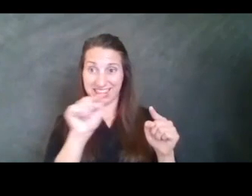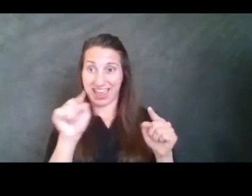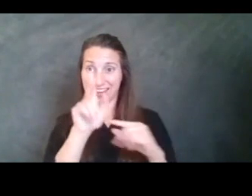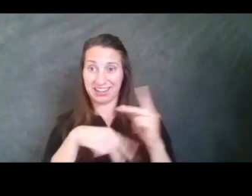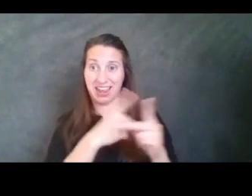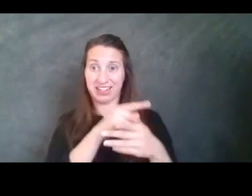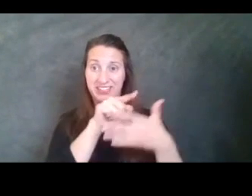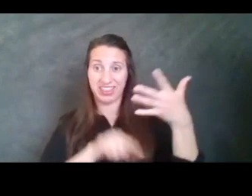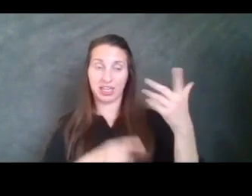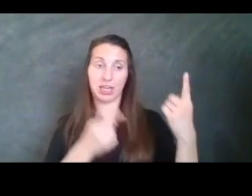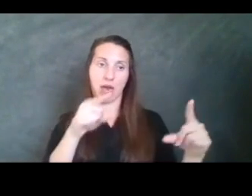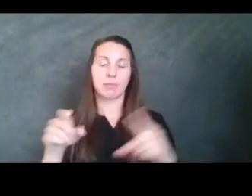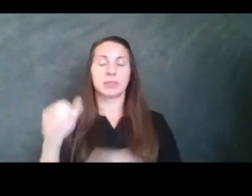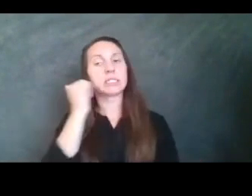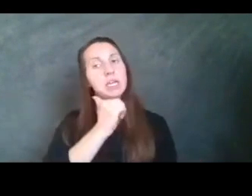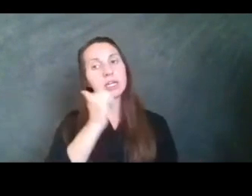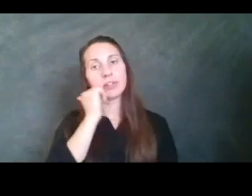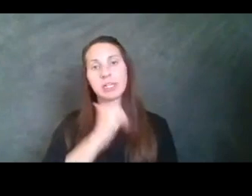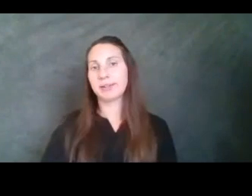Next slide.